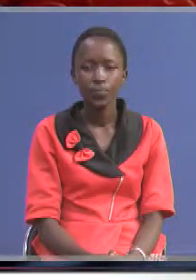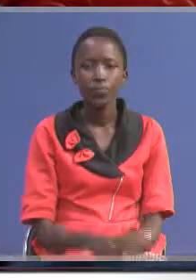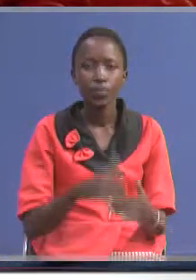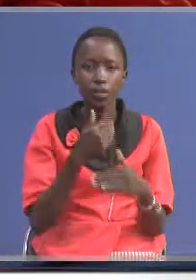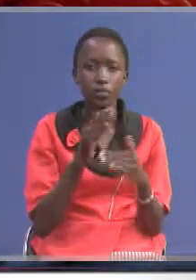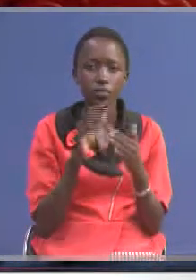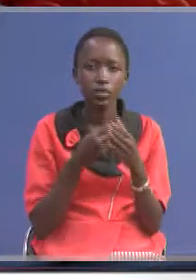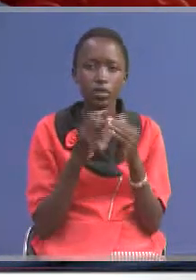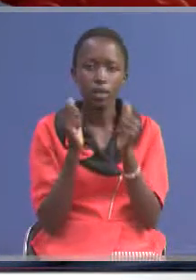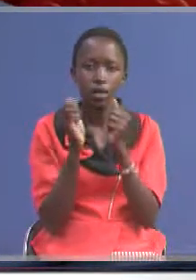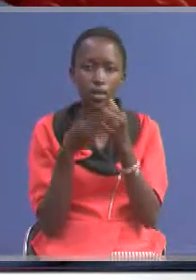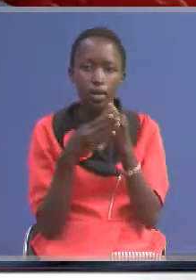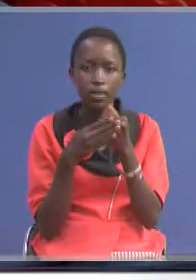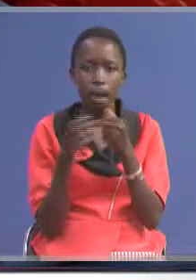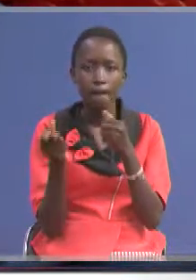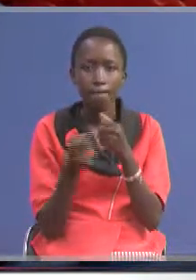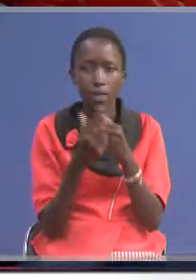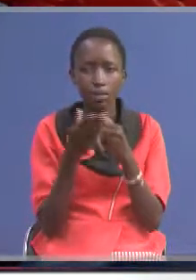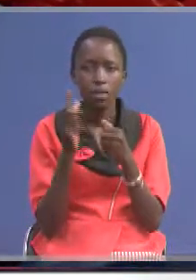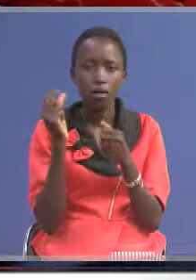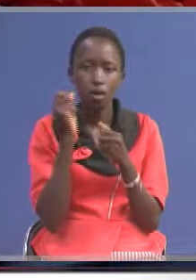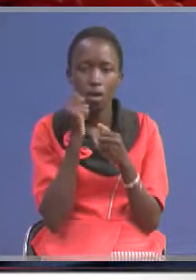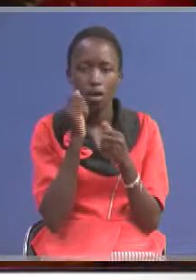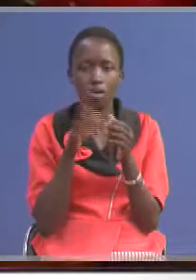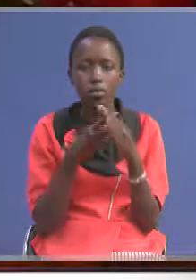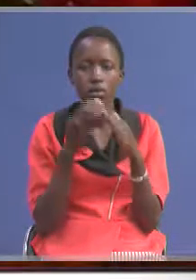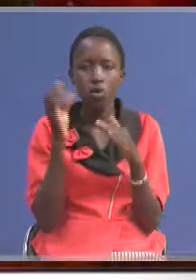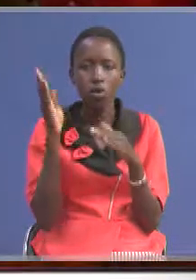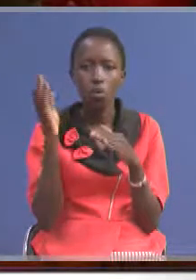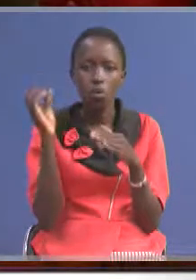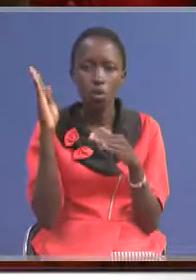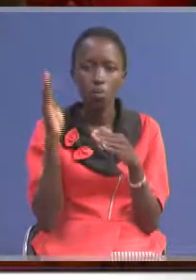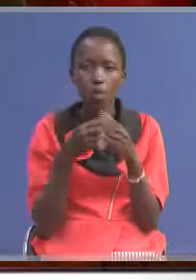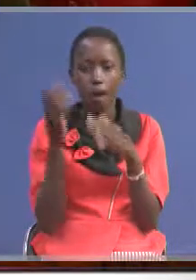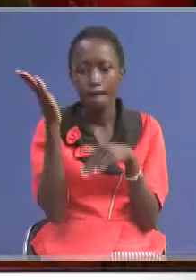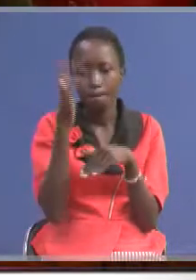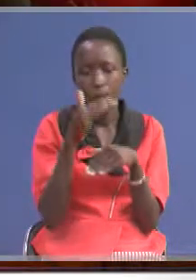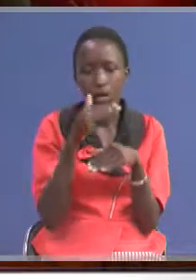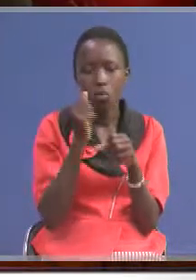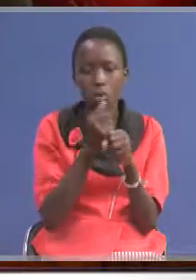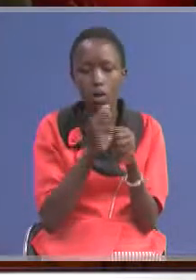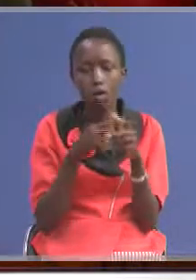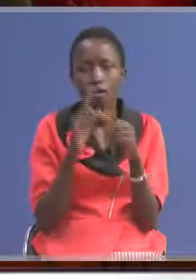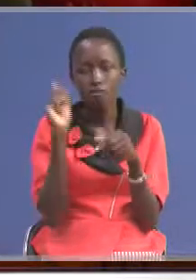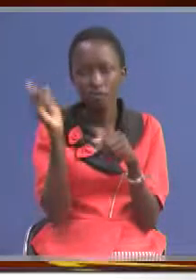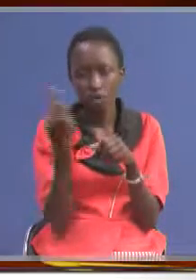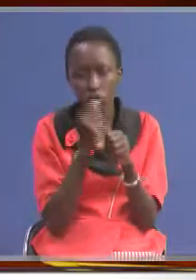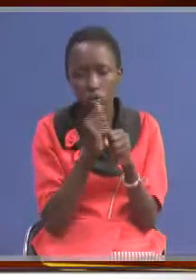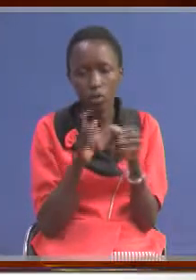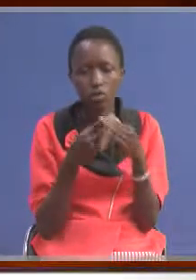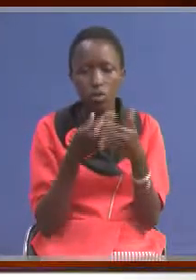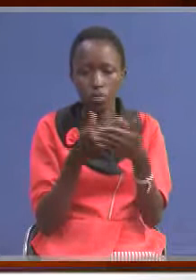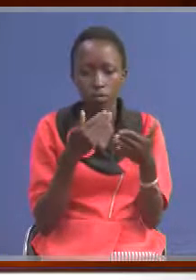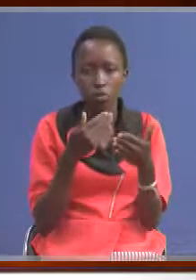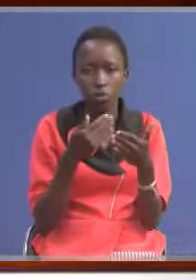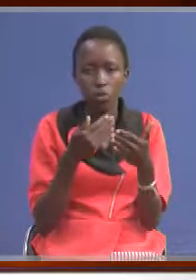After an extended 9 months medical leave in London, Safaricom CEO Bob Collymore has returned to work, and his first assignment being to